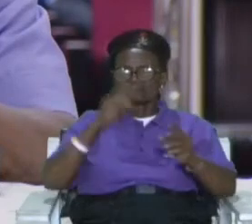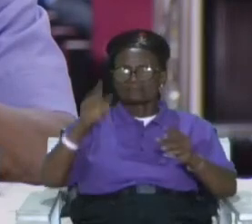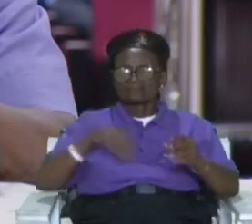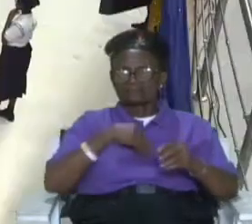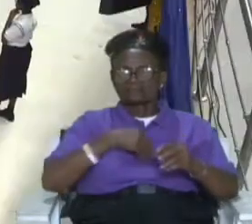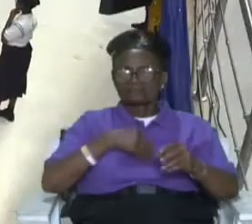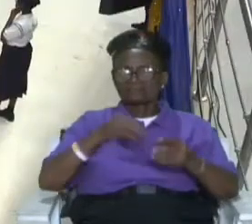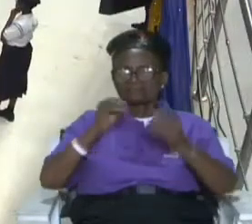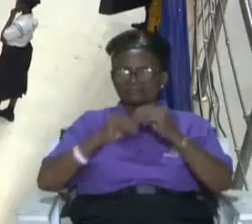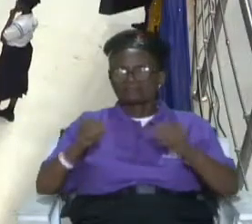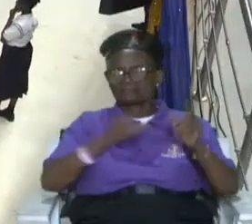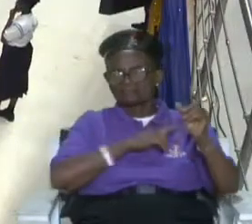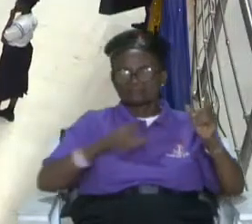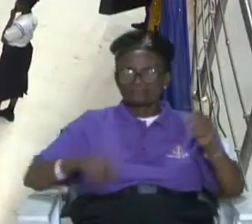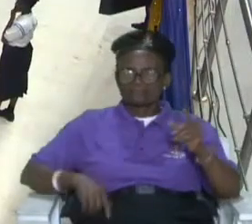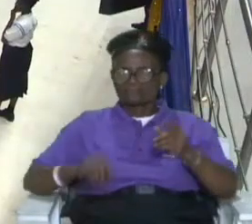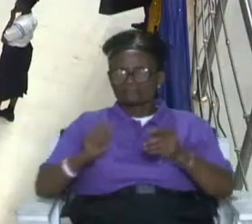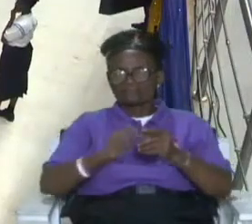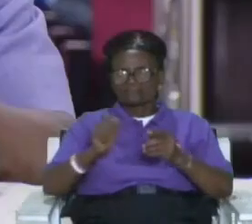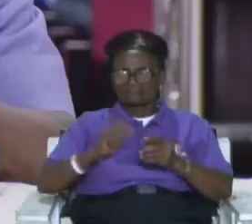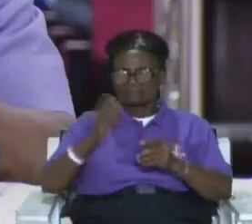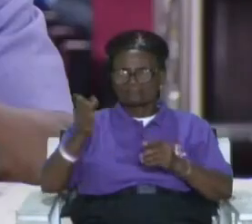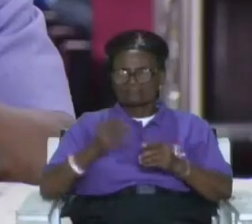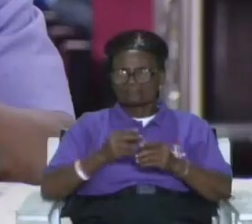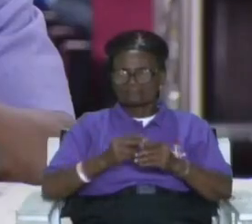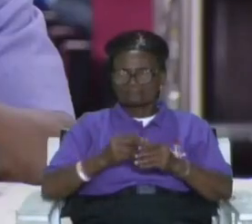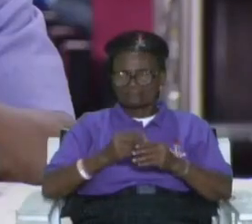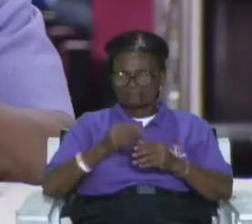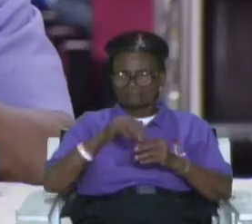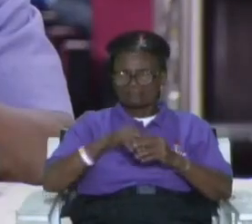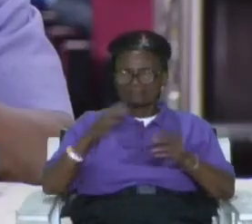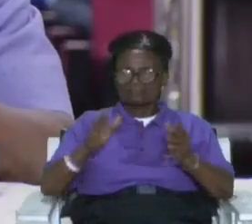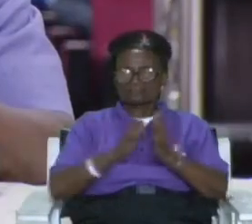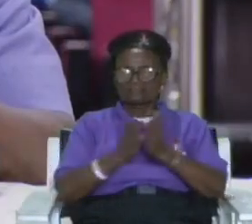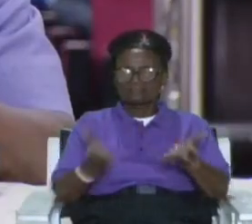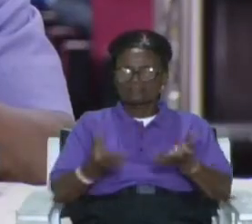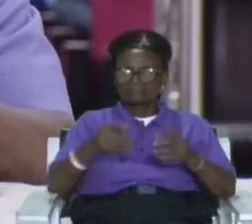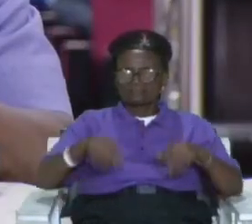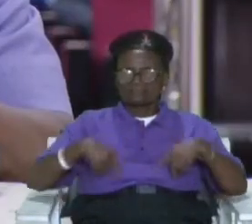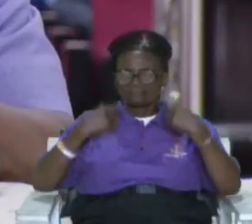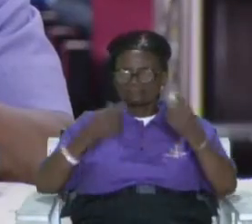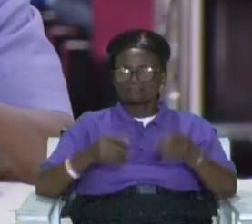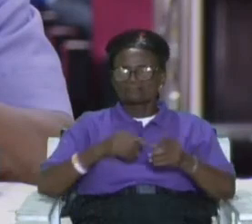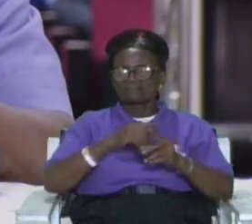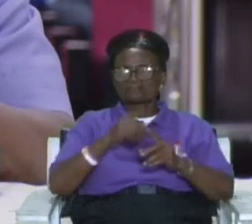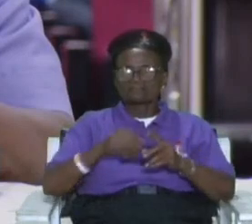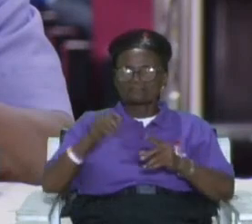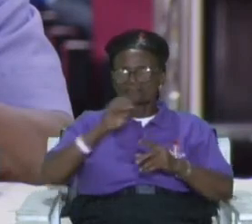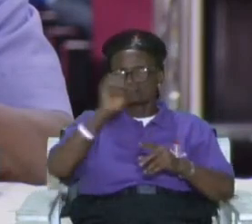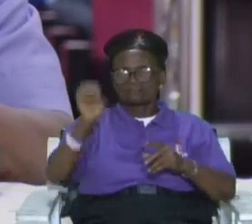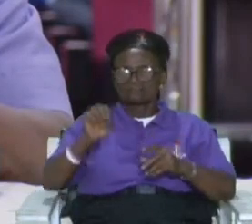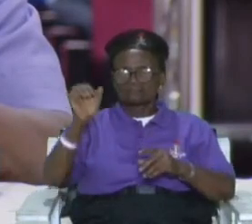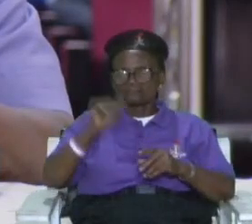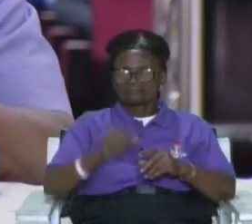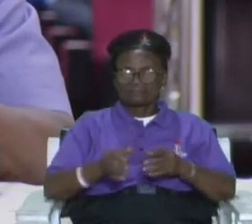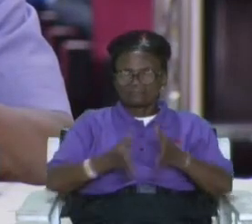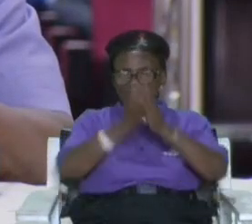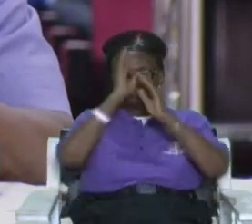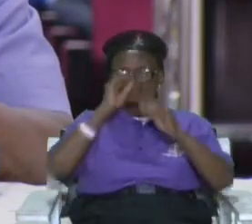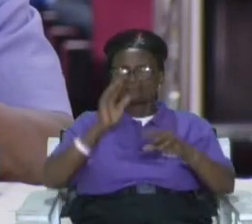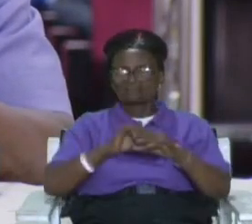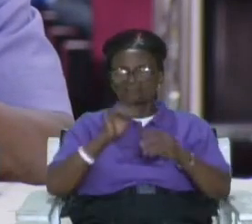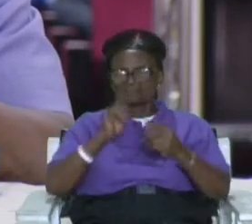the book of life. And please, Lord God Almighty, from now on, whenever they cry unto you, answer them by